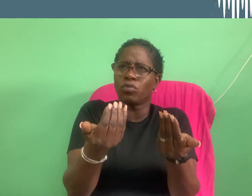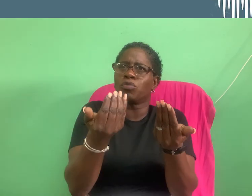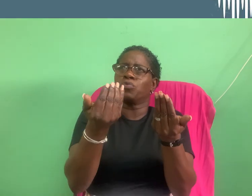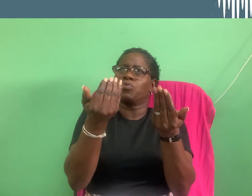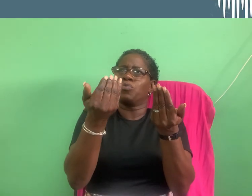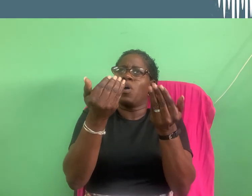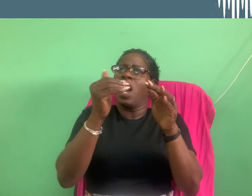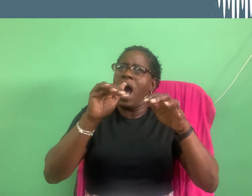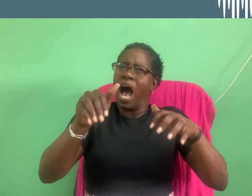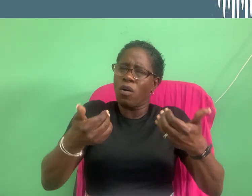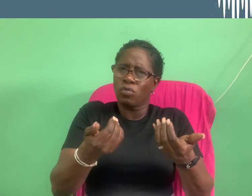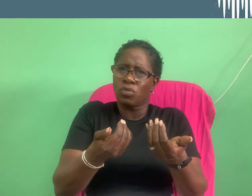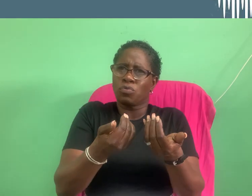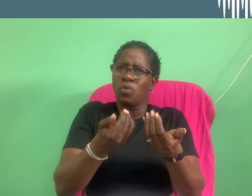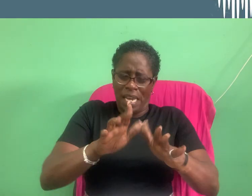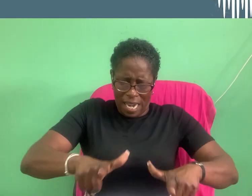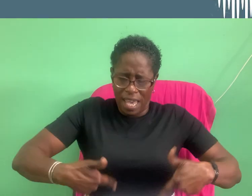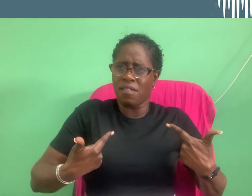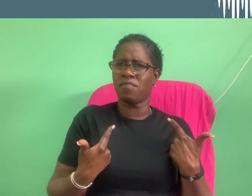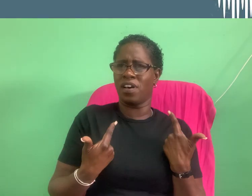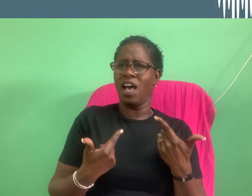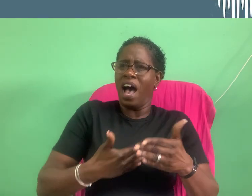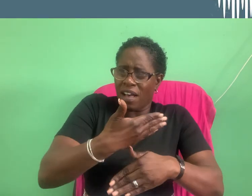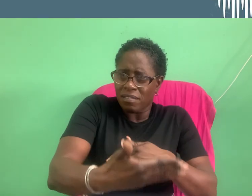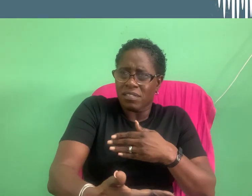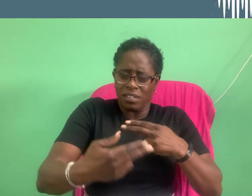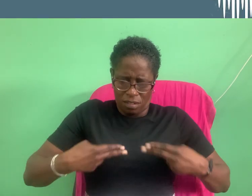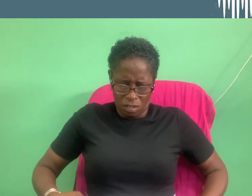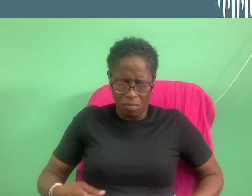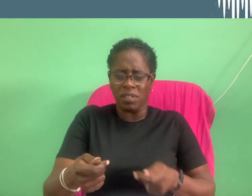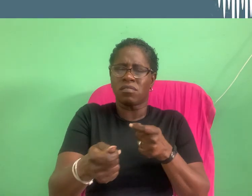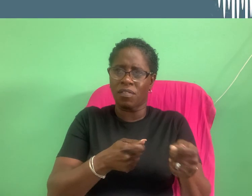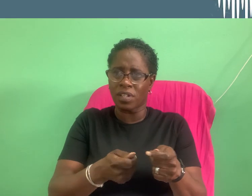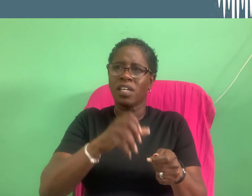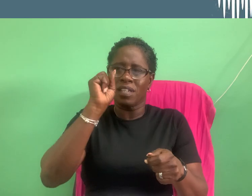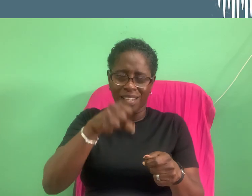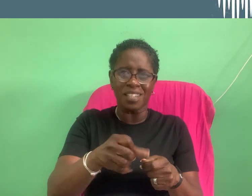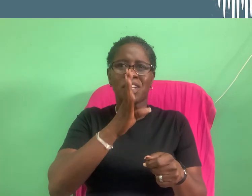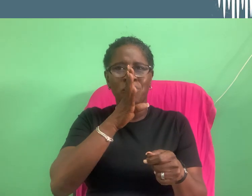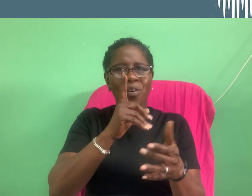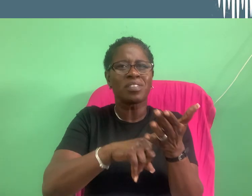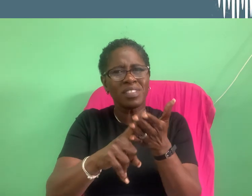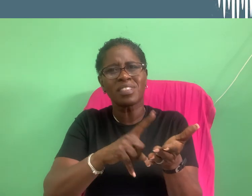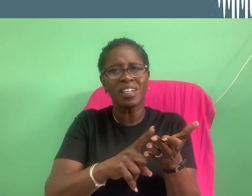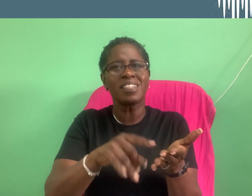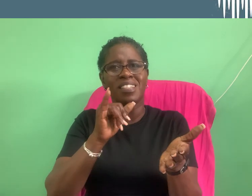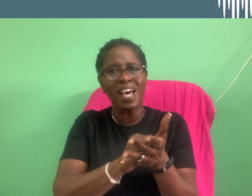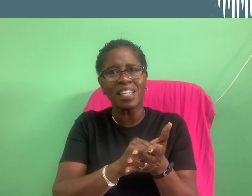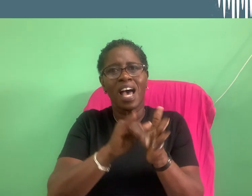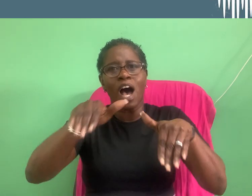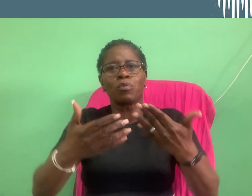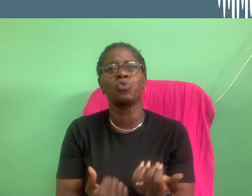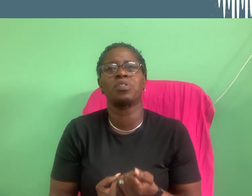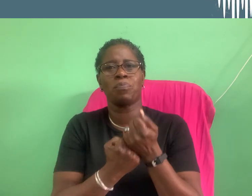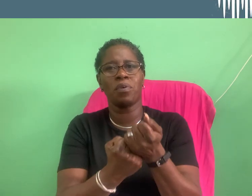navigate service provision and preventative efforts from that stance. And I think we've kind of